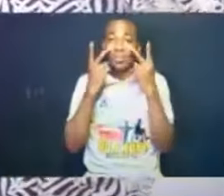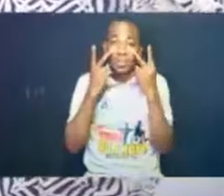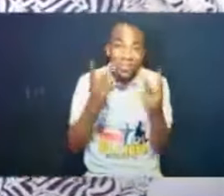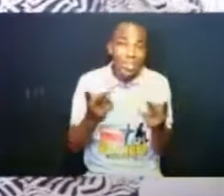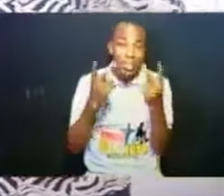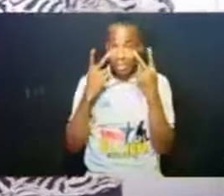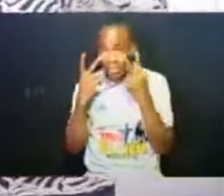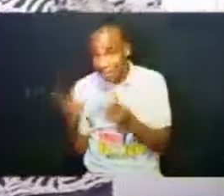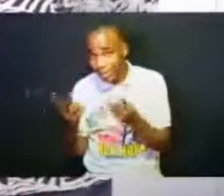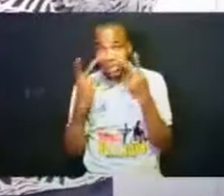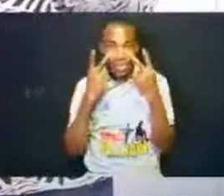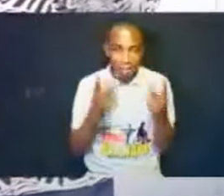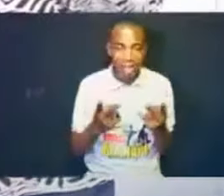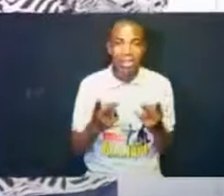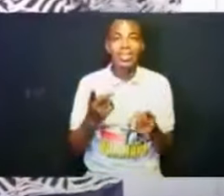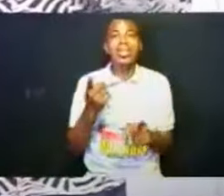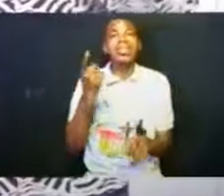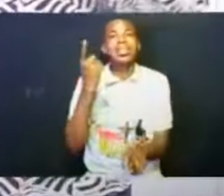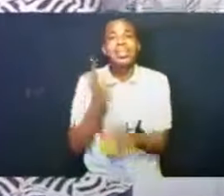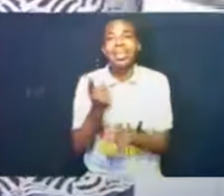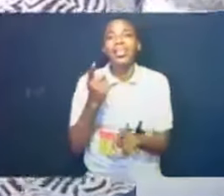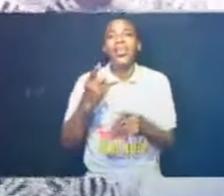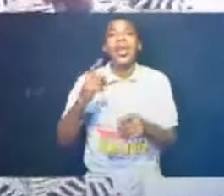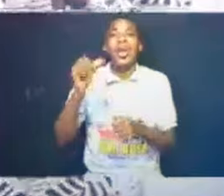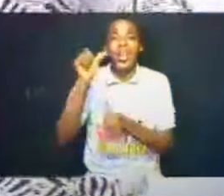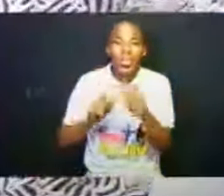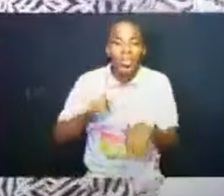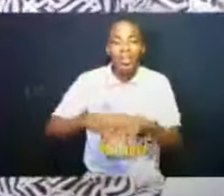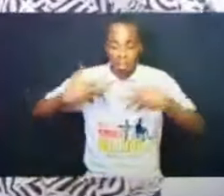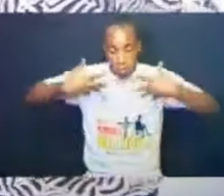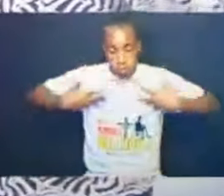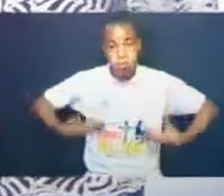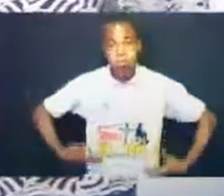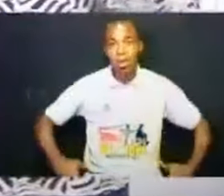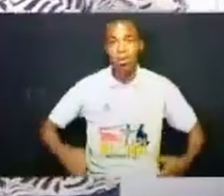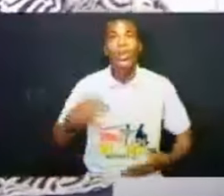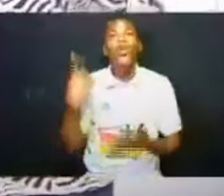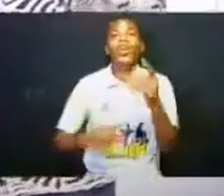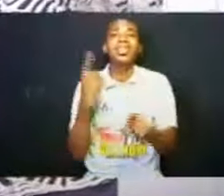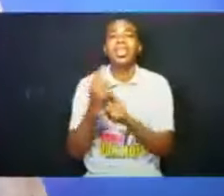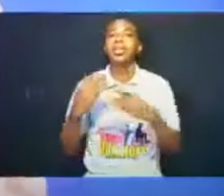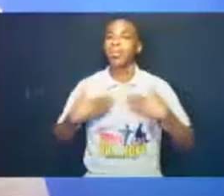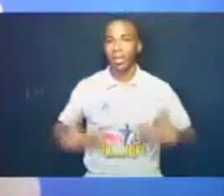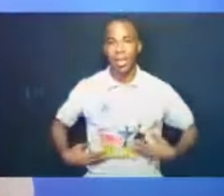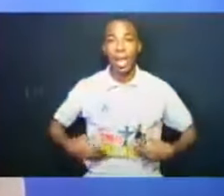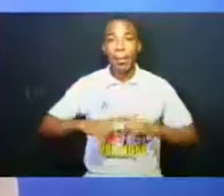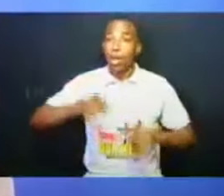that which we always dress, the body, not the